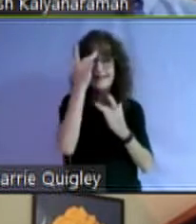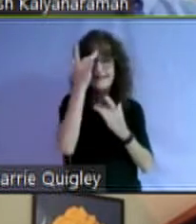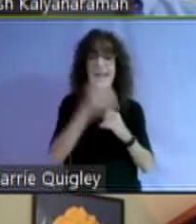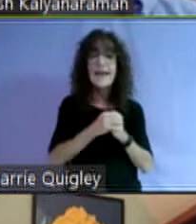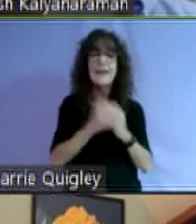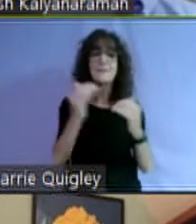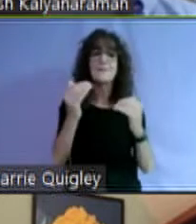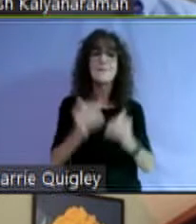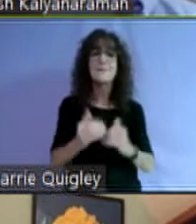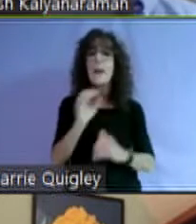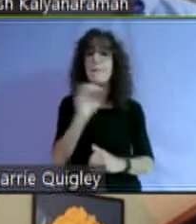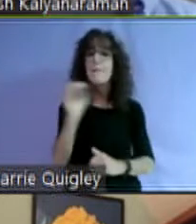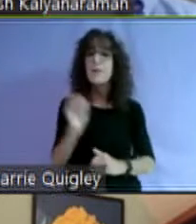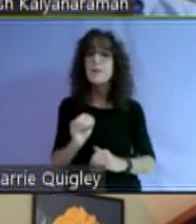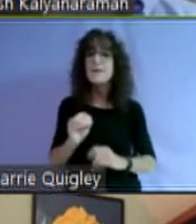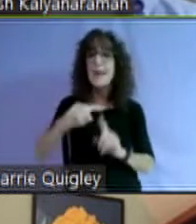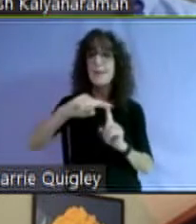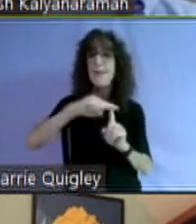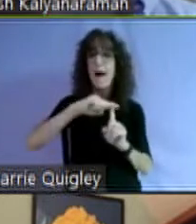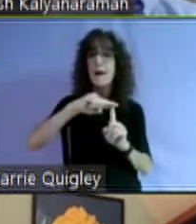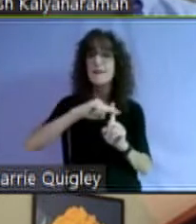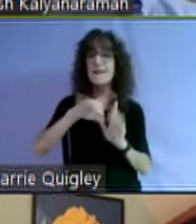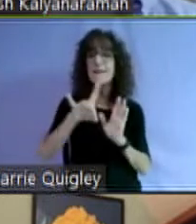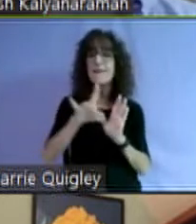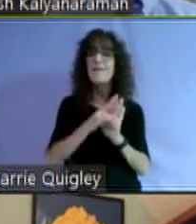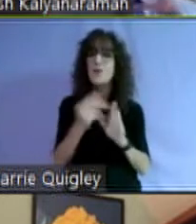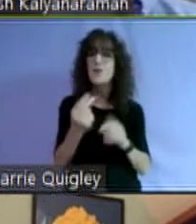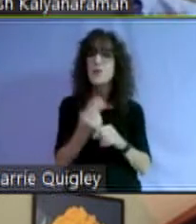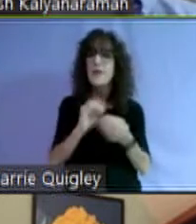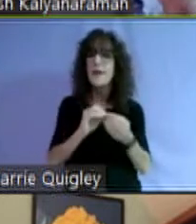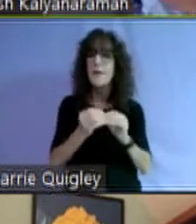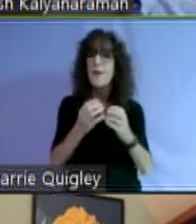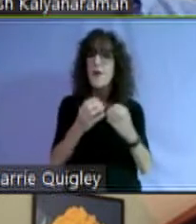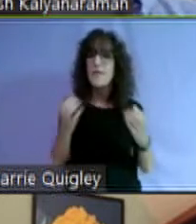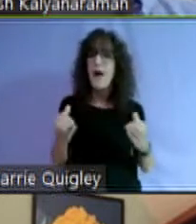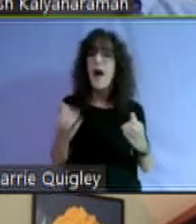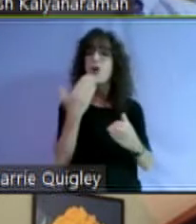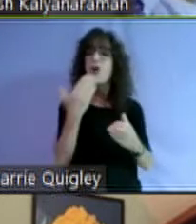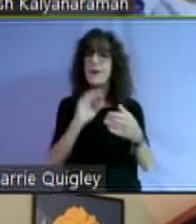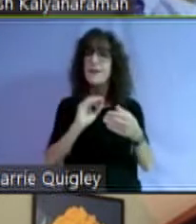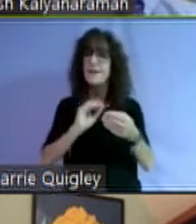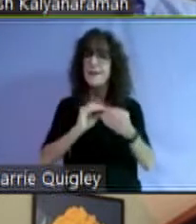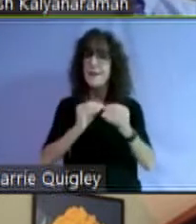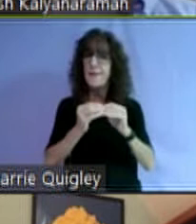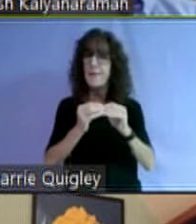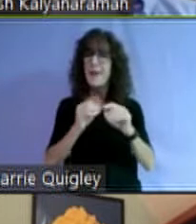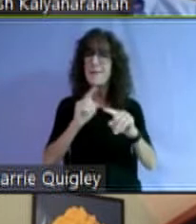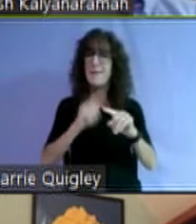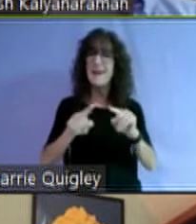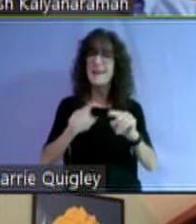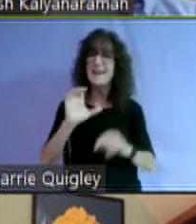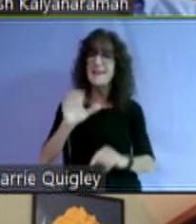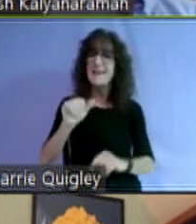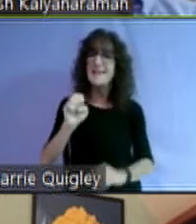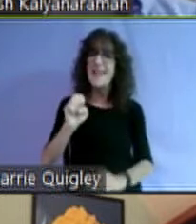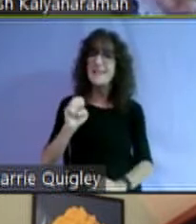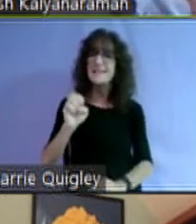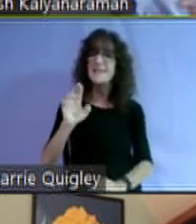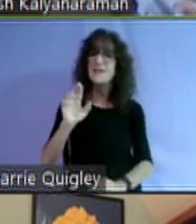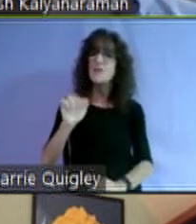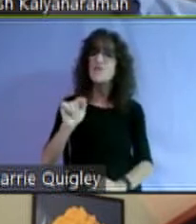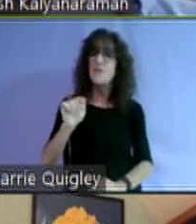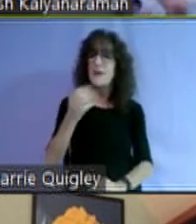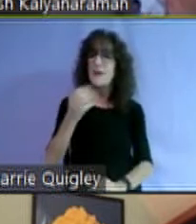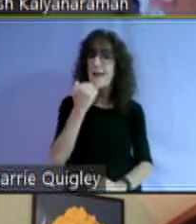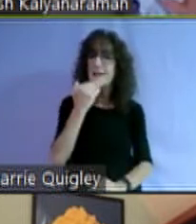Percent positive is also a measure that's used a lot. It's a good measure, but the case rate is really the primary measure we look at. The